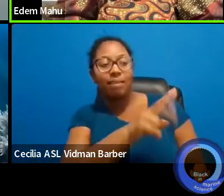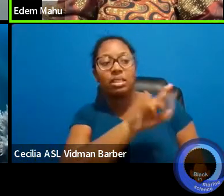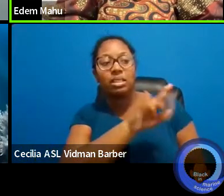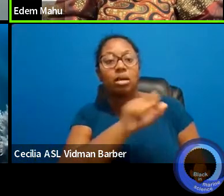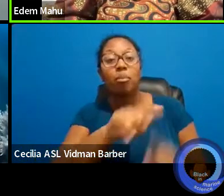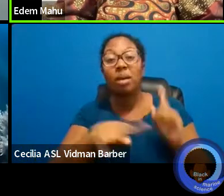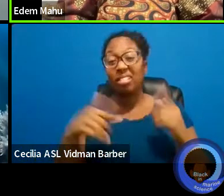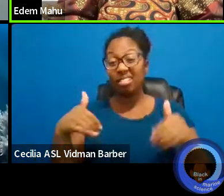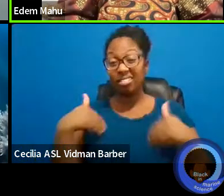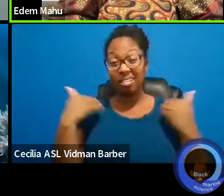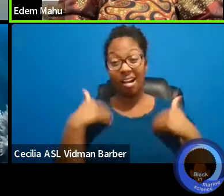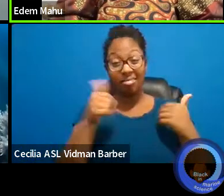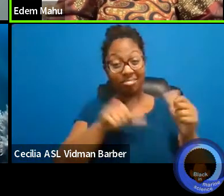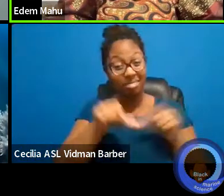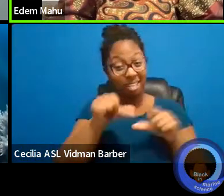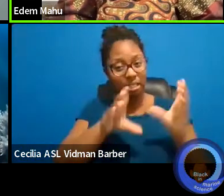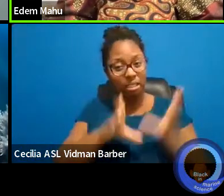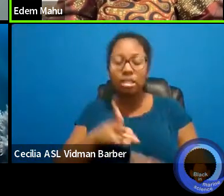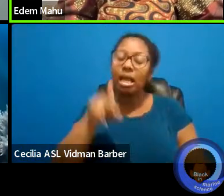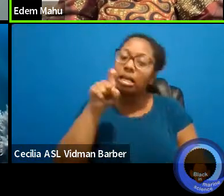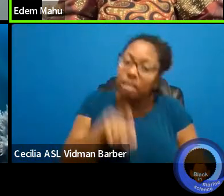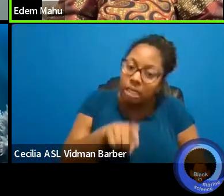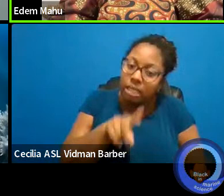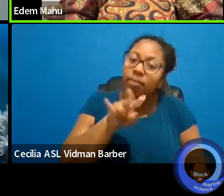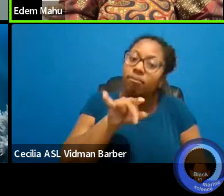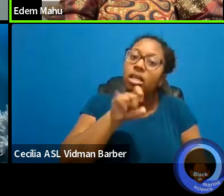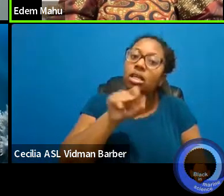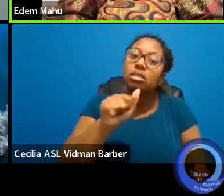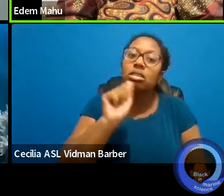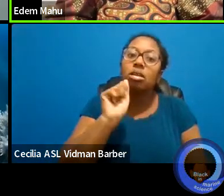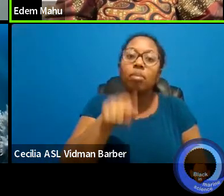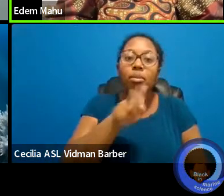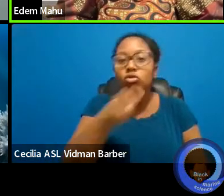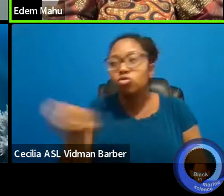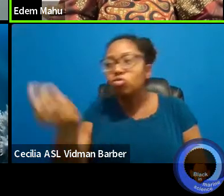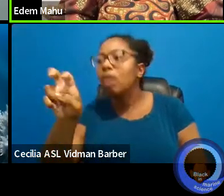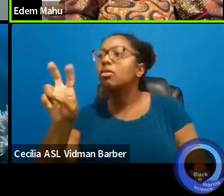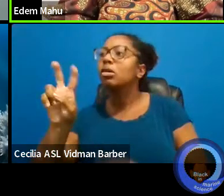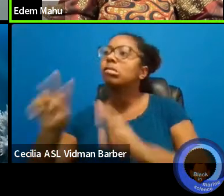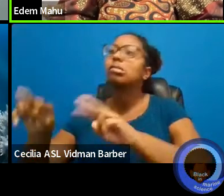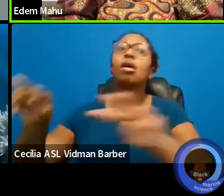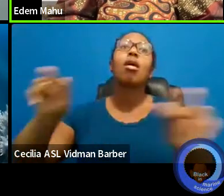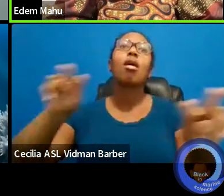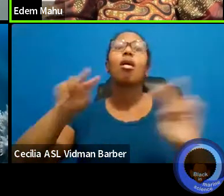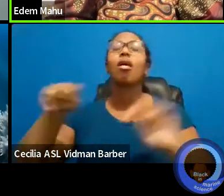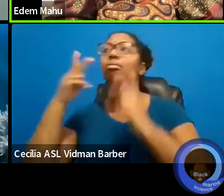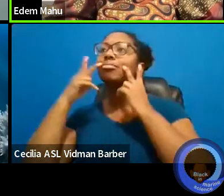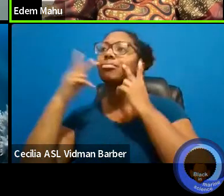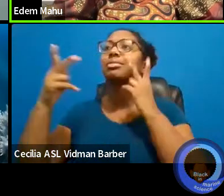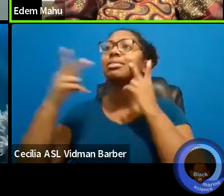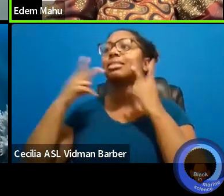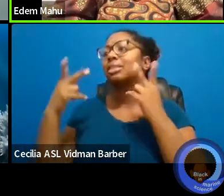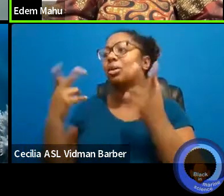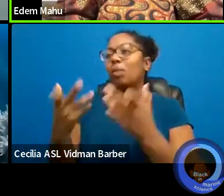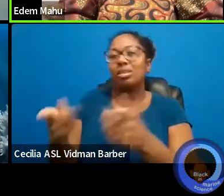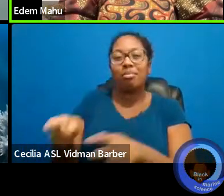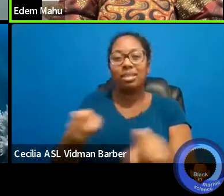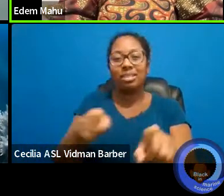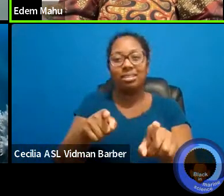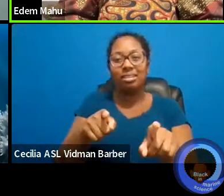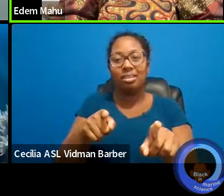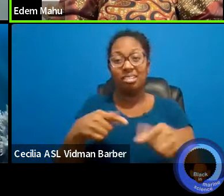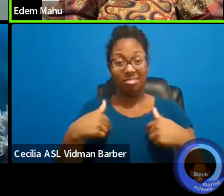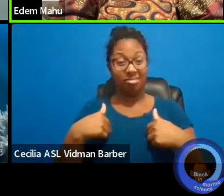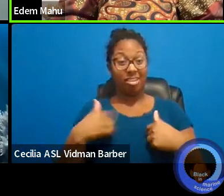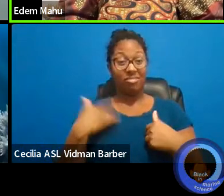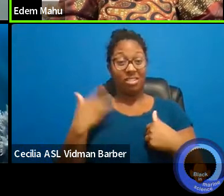scientists, they need the visas to travel out, to go and see what is happening, because I personally feel like